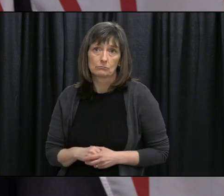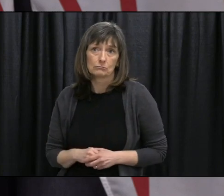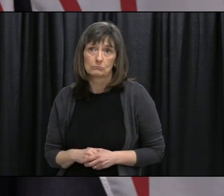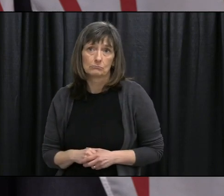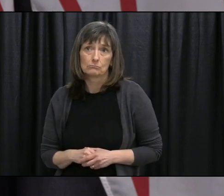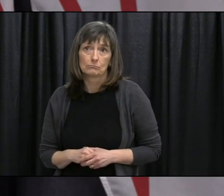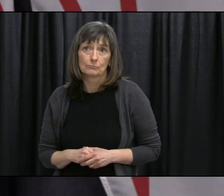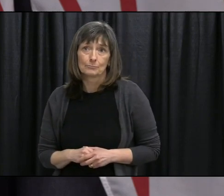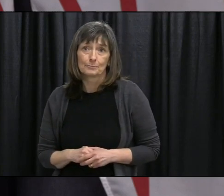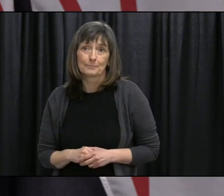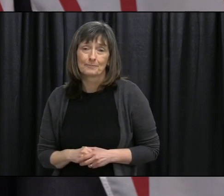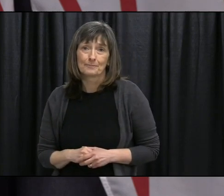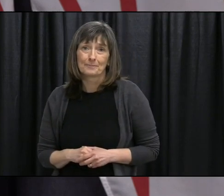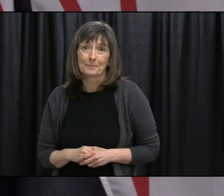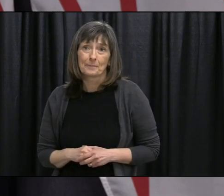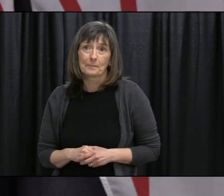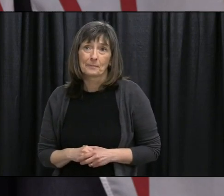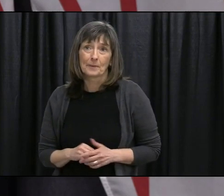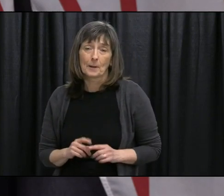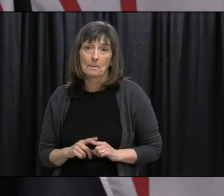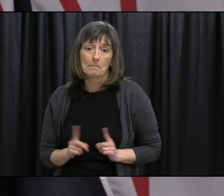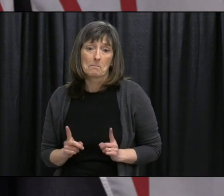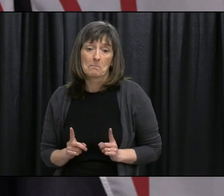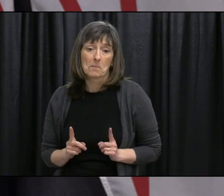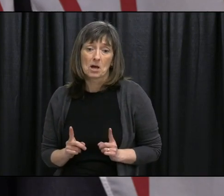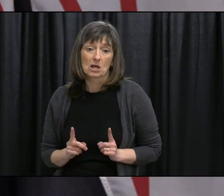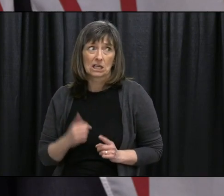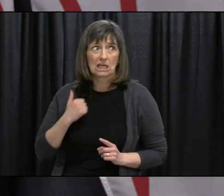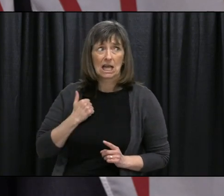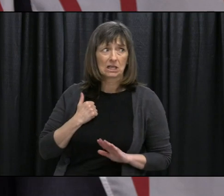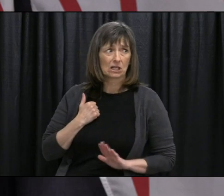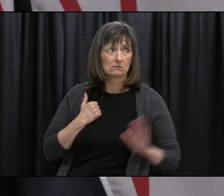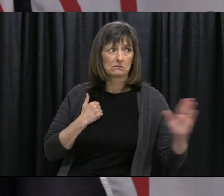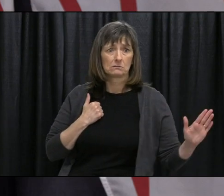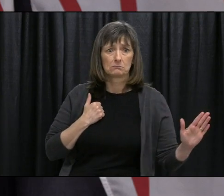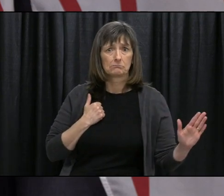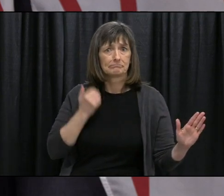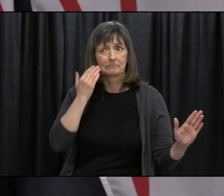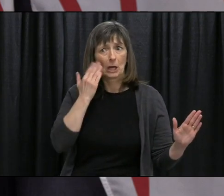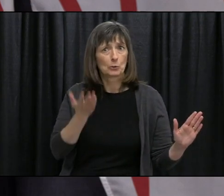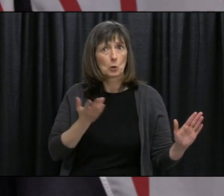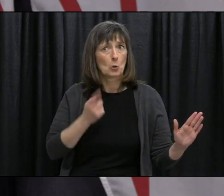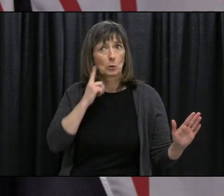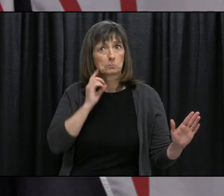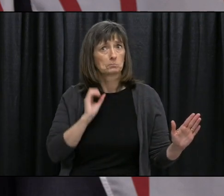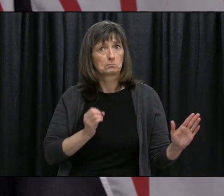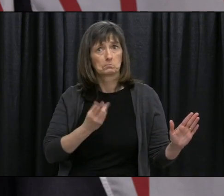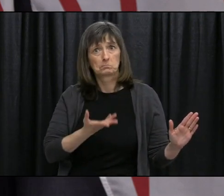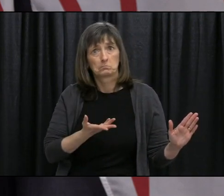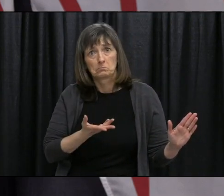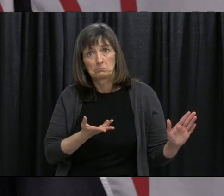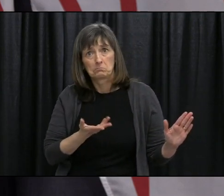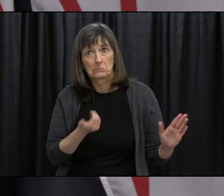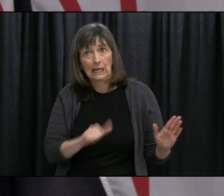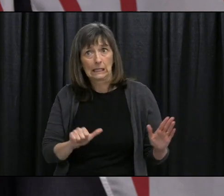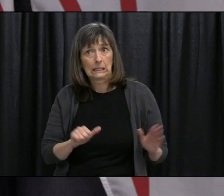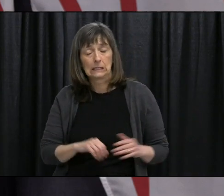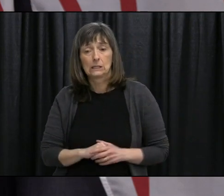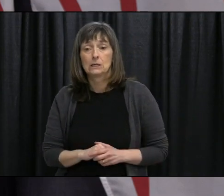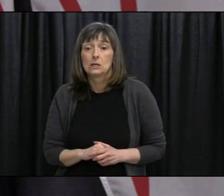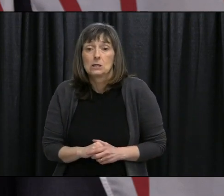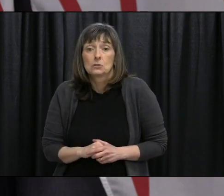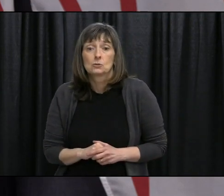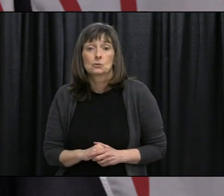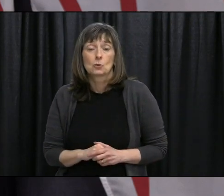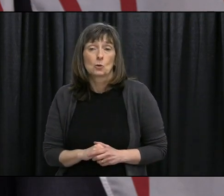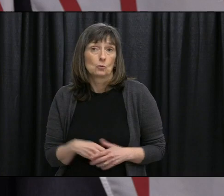province, and I'm not sure that we've seen any cases in Canada that I've heard of. So, it's something